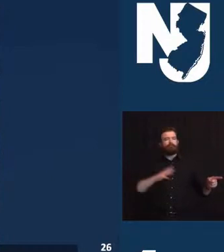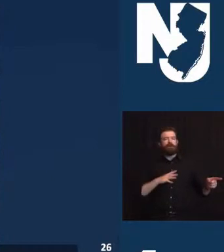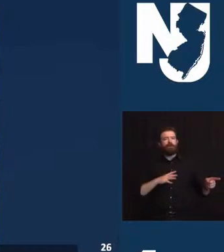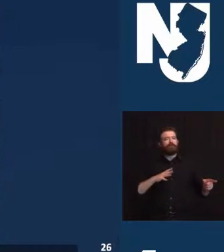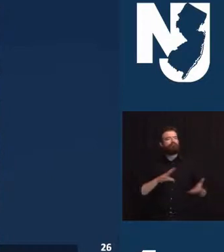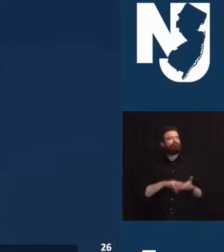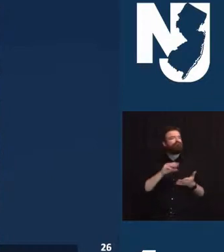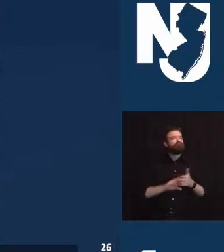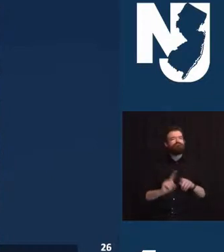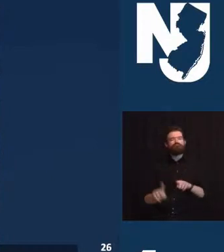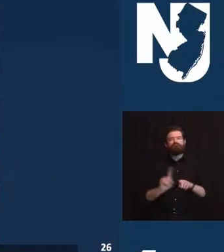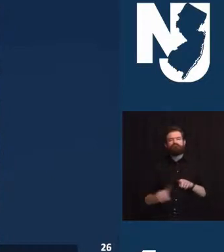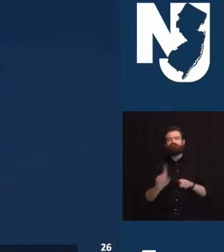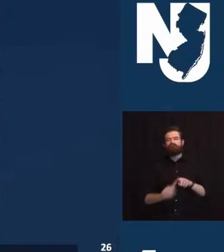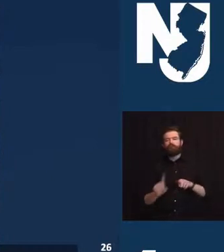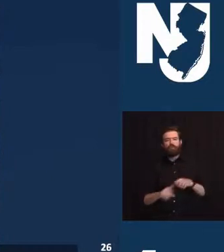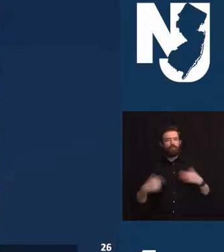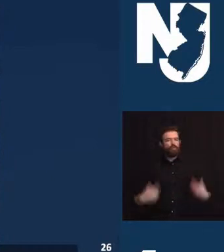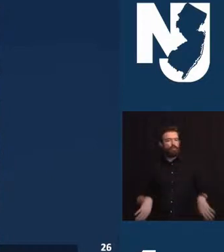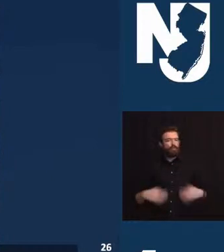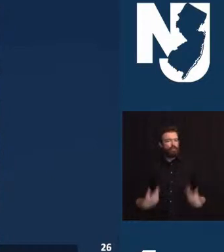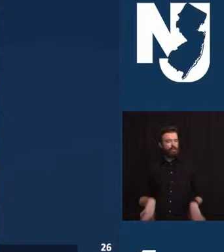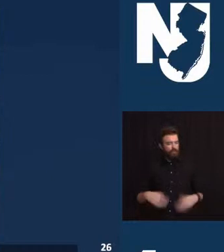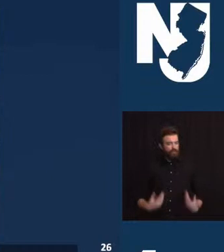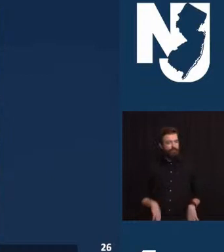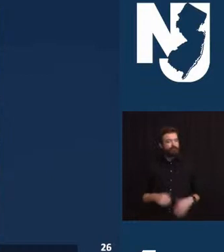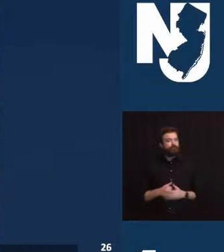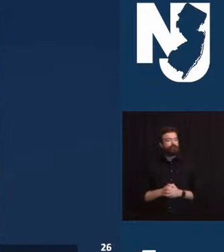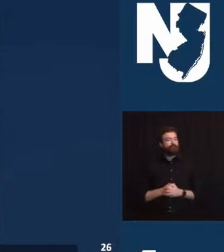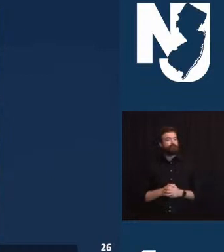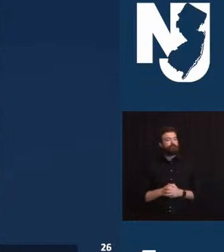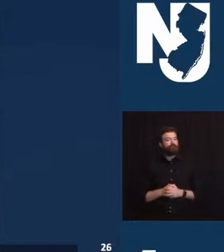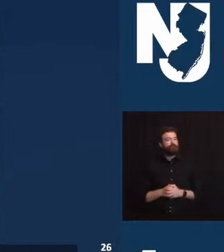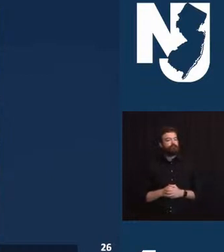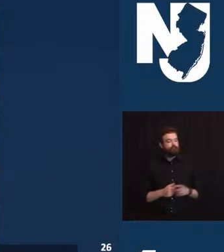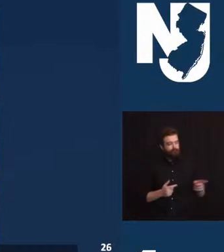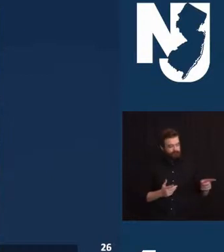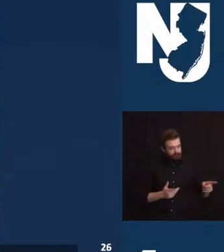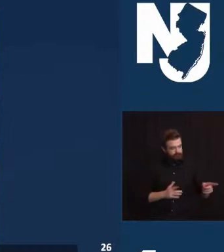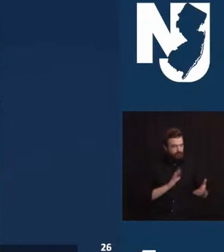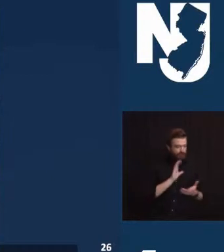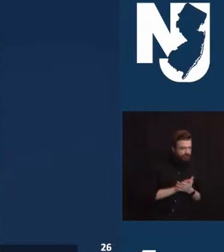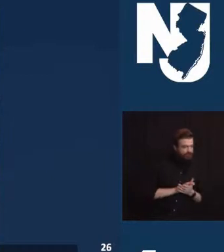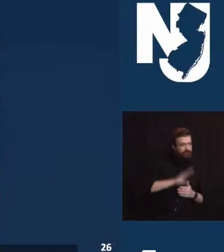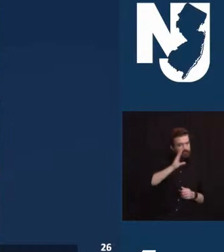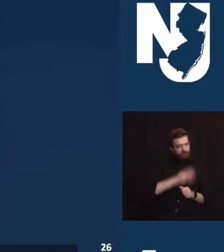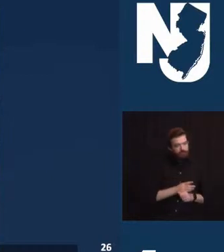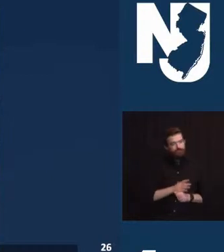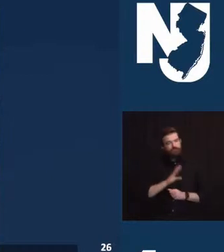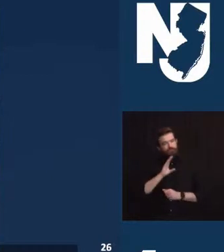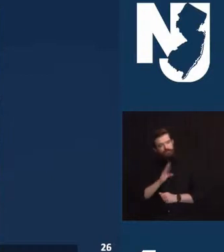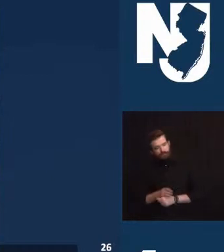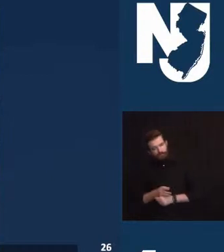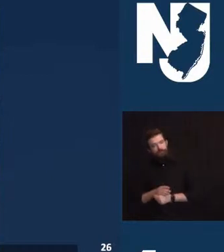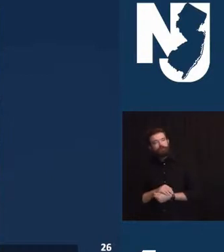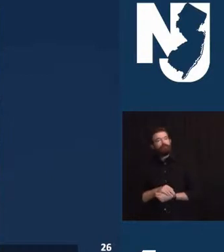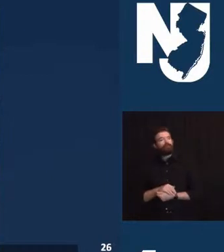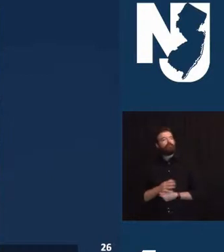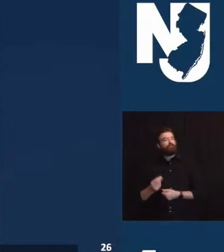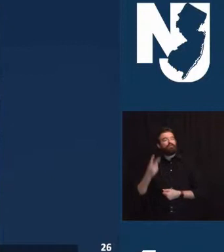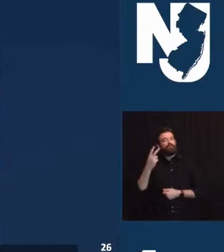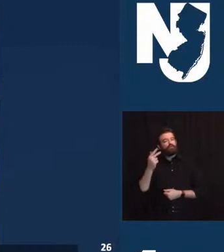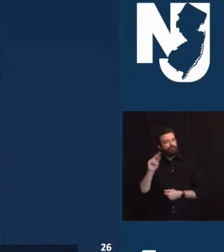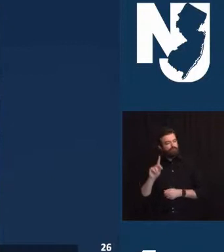their children, their son, Kushal, and daughter, Ruti, and their families, including his two beloved grandchildren, Shlok